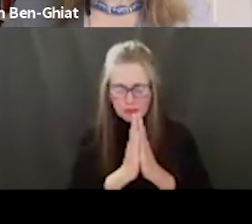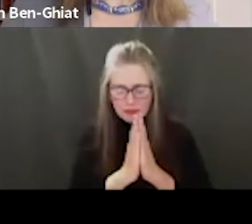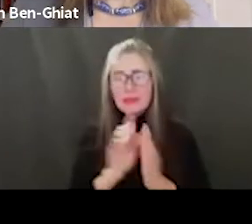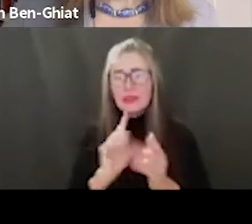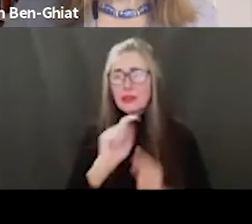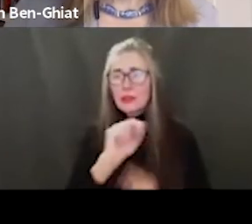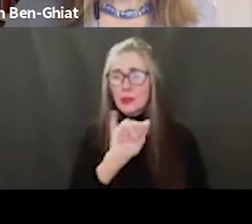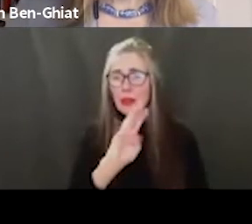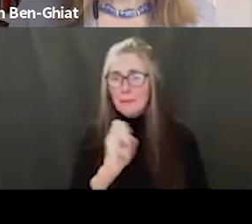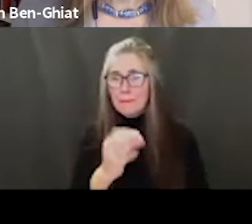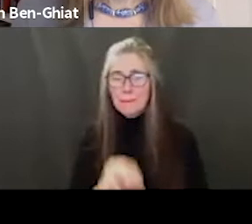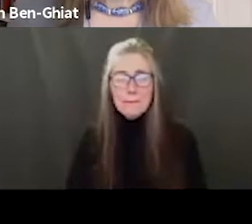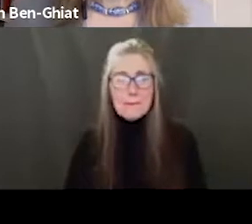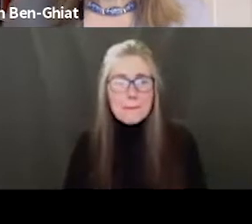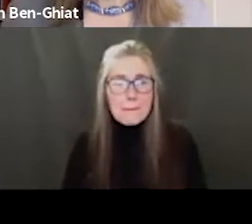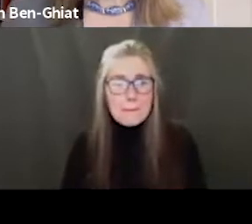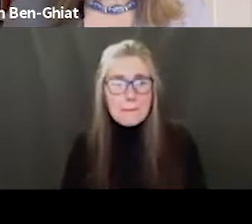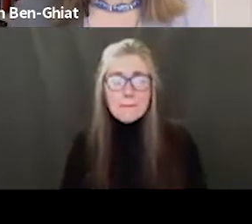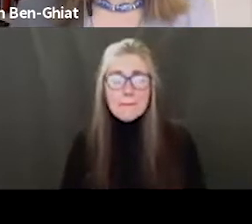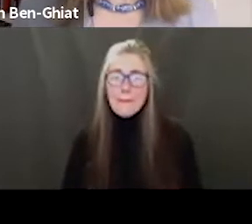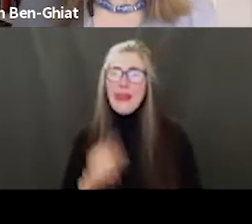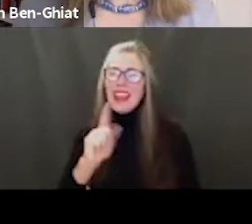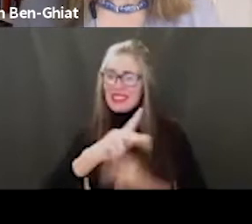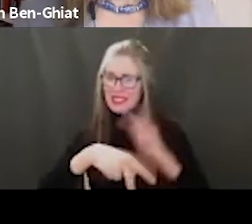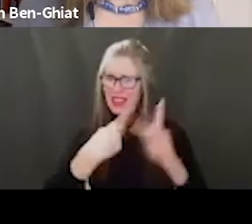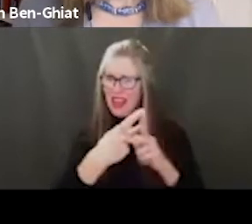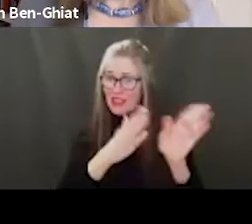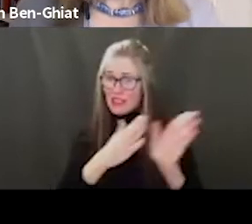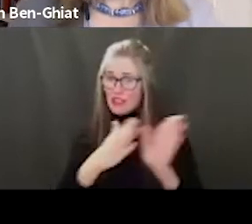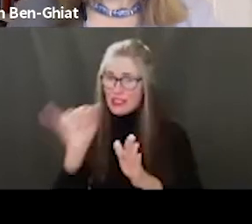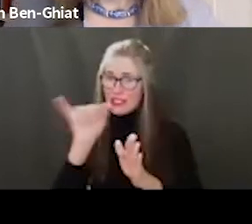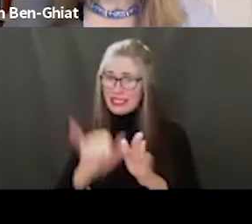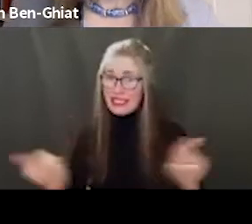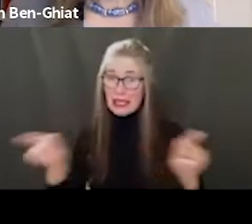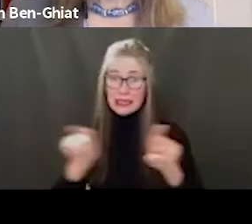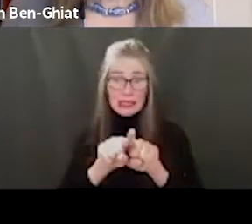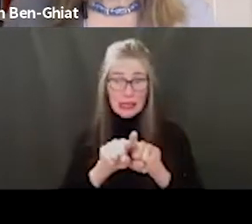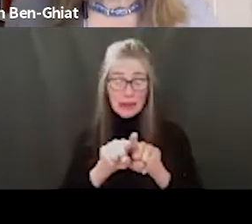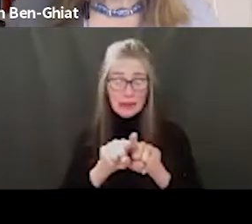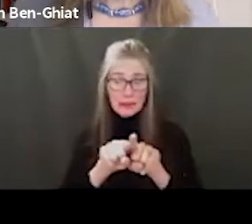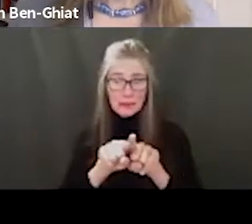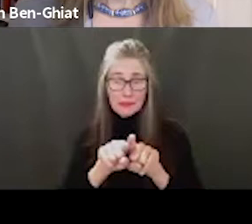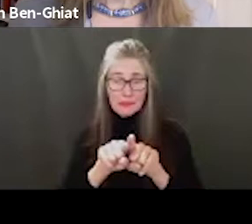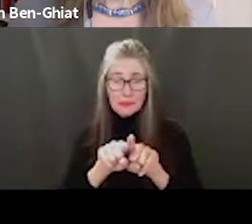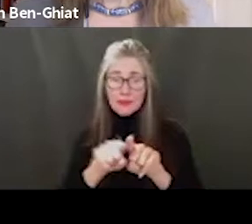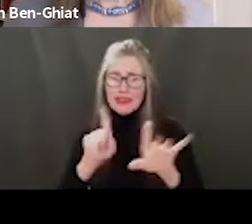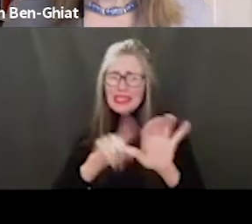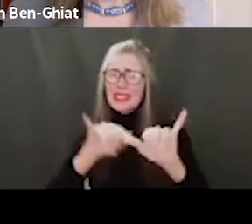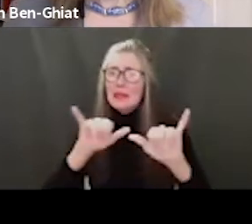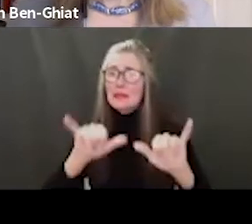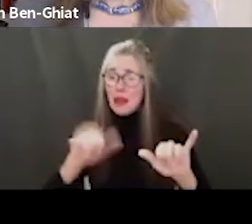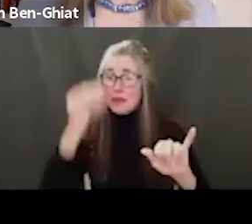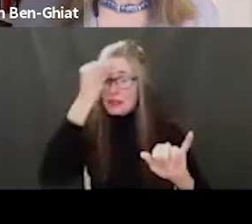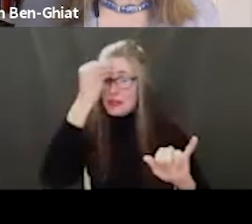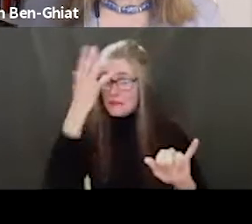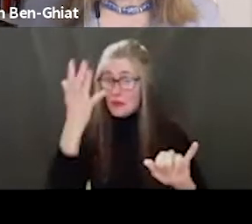through propaganda strategies that have often stayed the same, remarkably the same, even as information mediums have